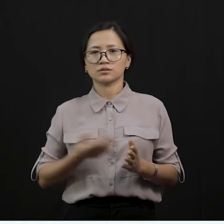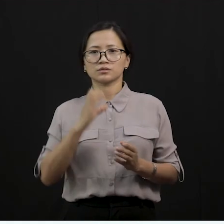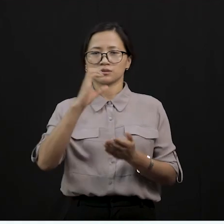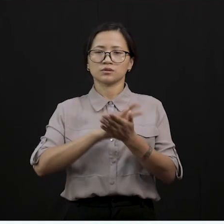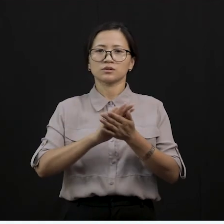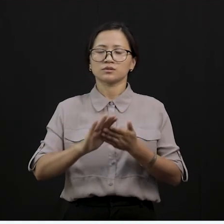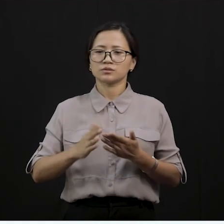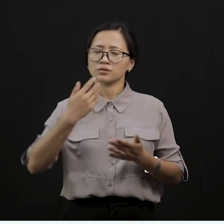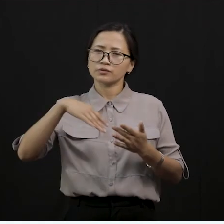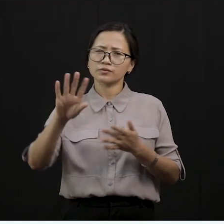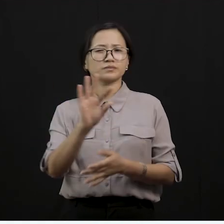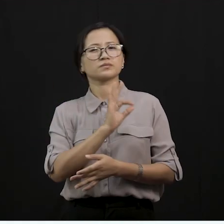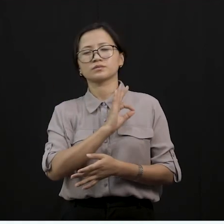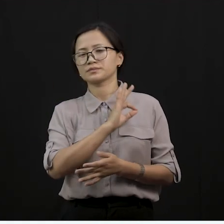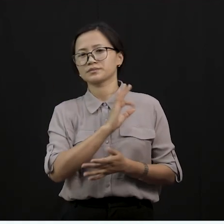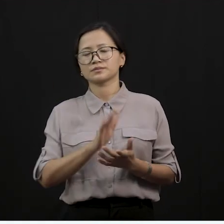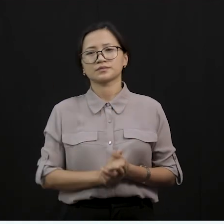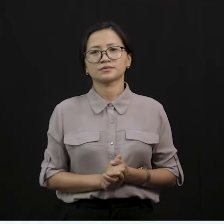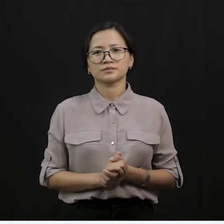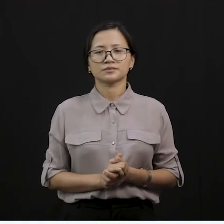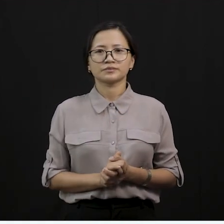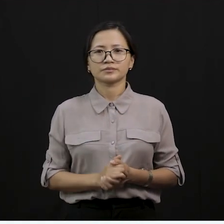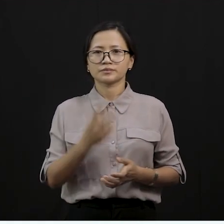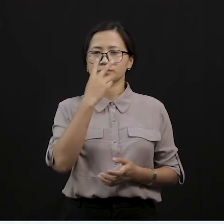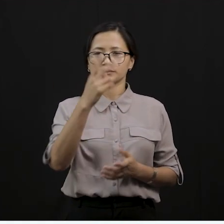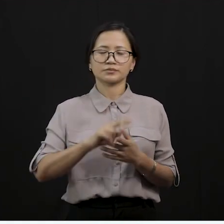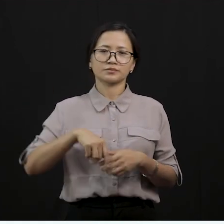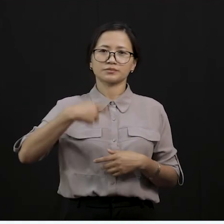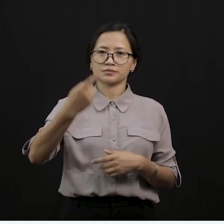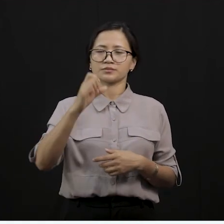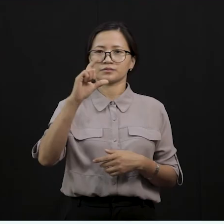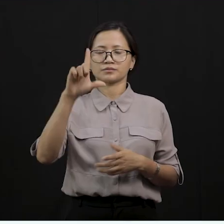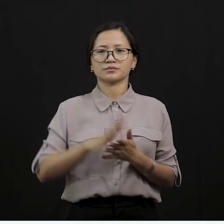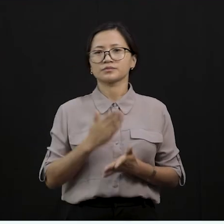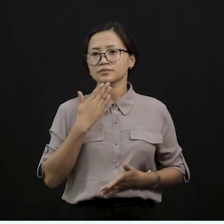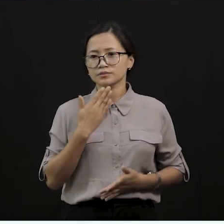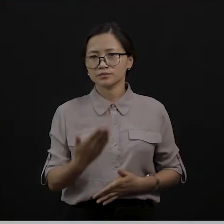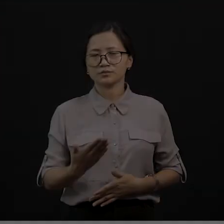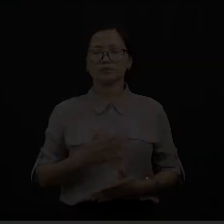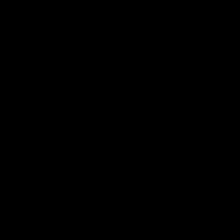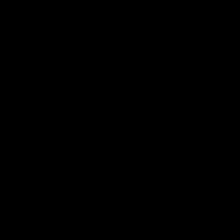chapter which is going to be very interesting. So see you in the next class. Thank you.